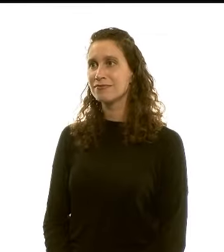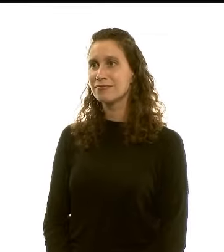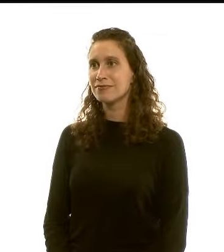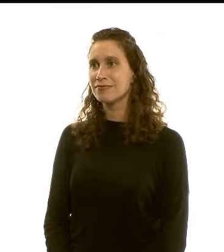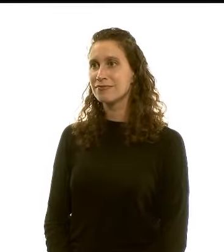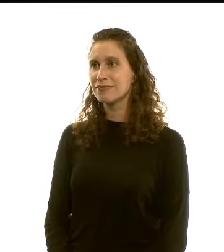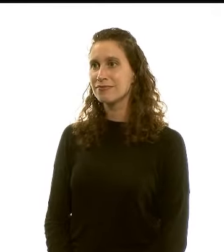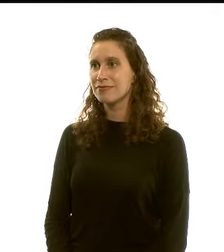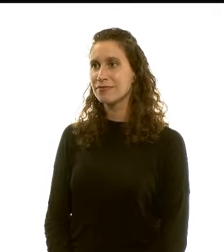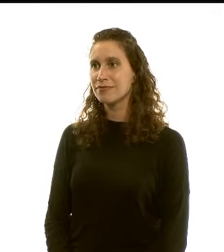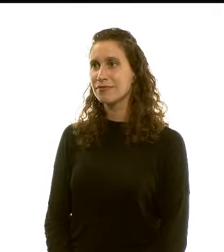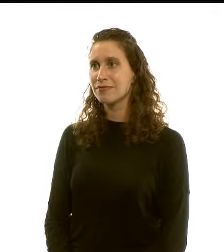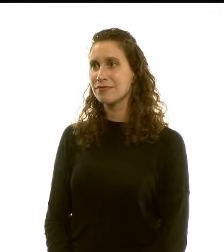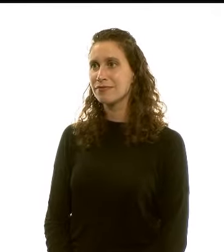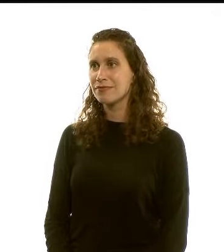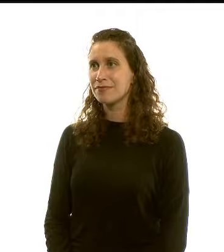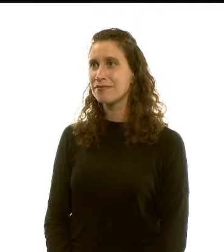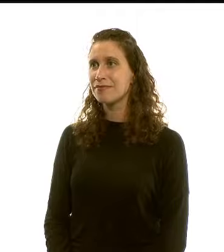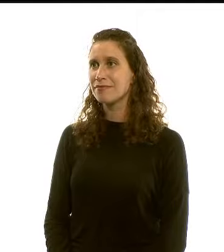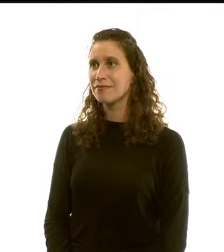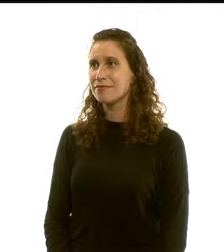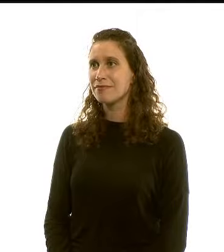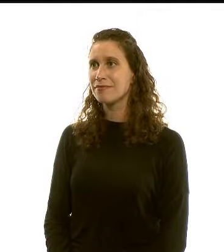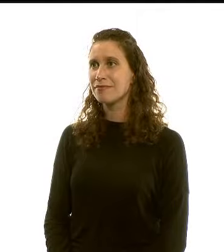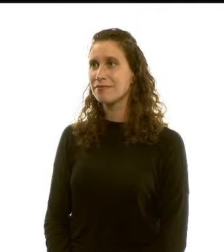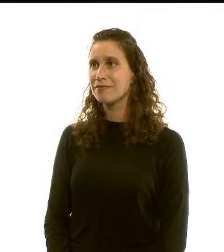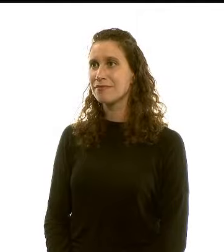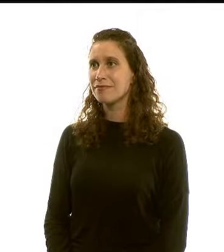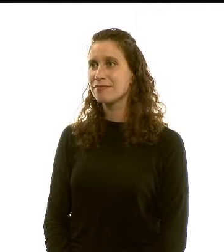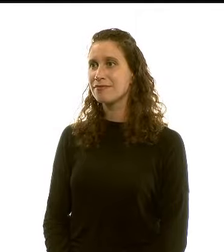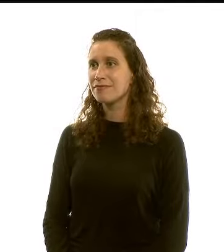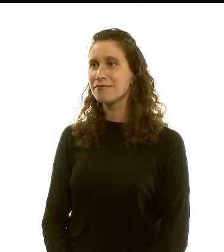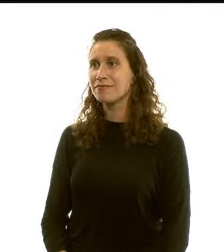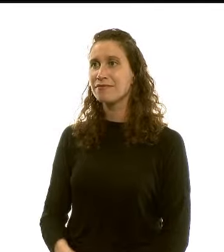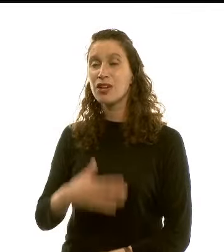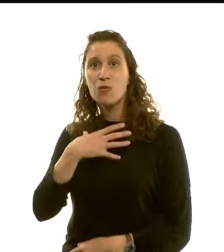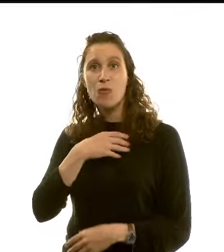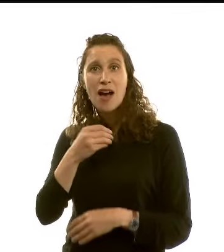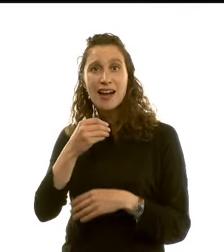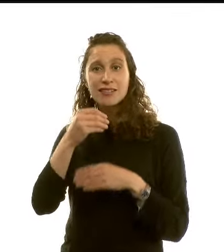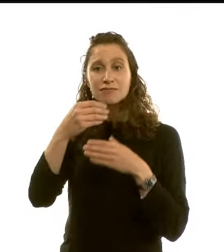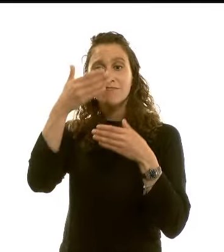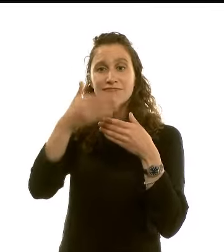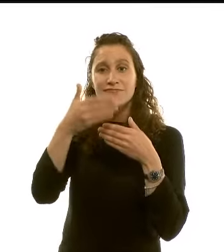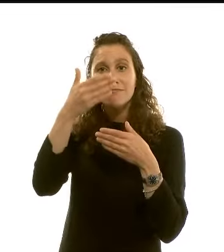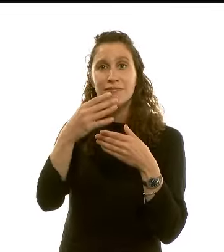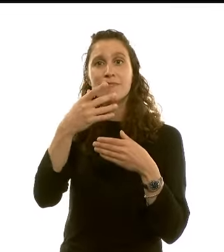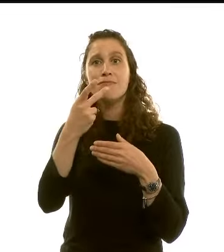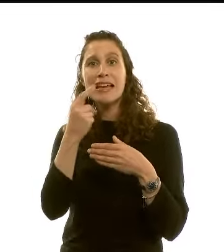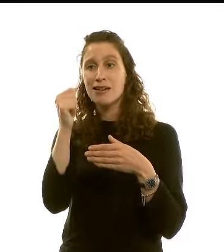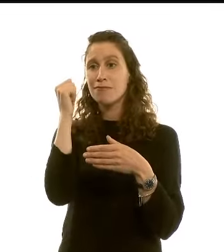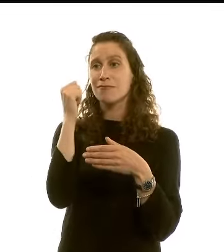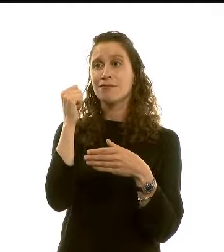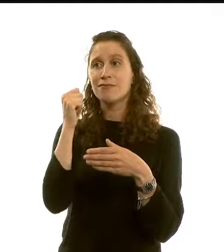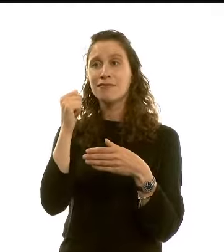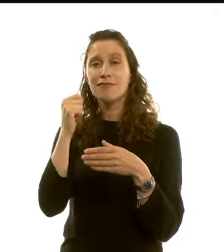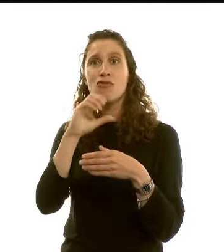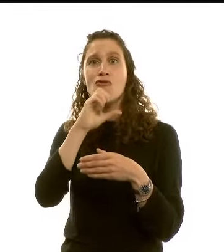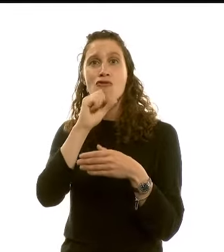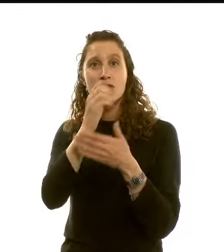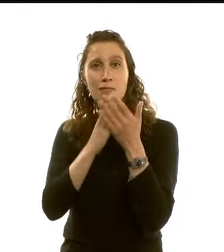Maybe a bit of pink on the back could be nice. Some white bricks in the front, and then another orange